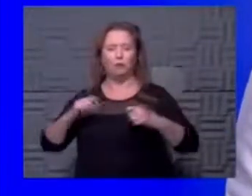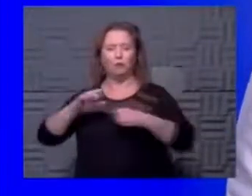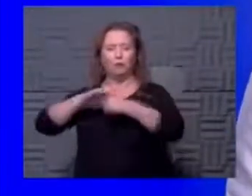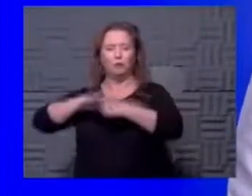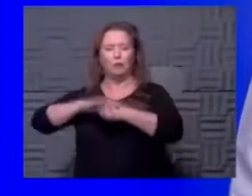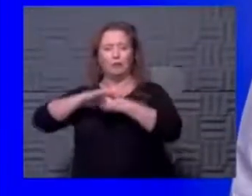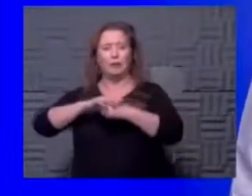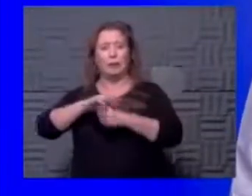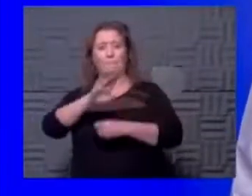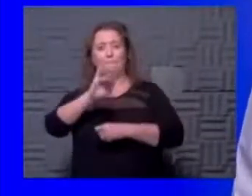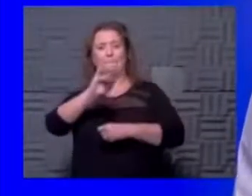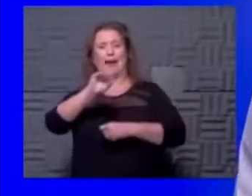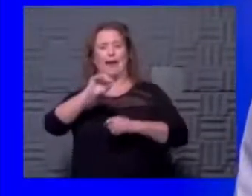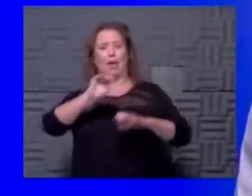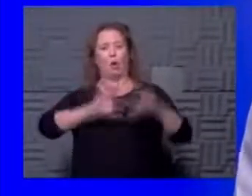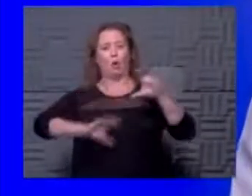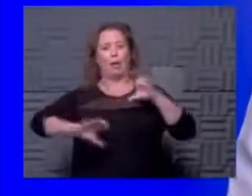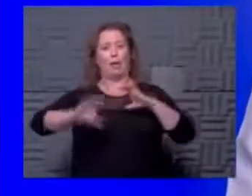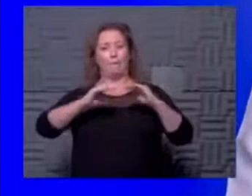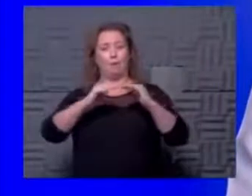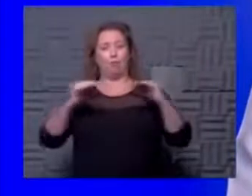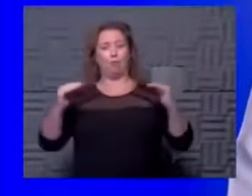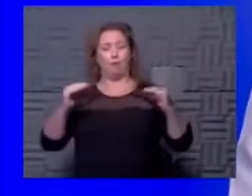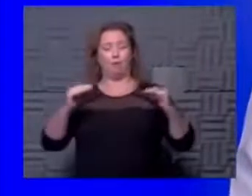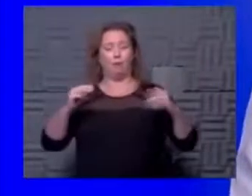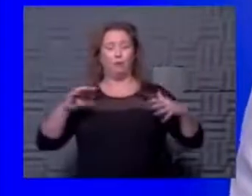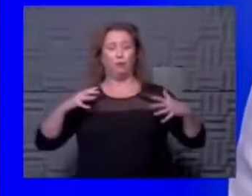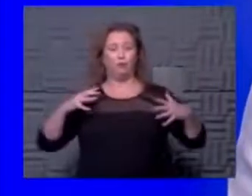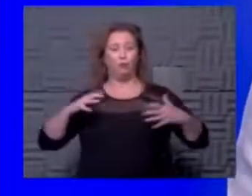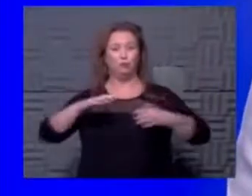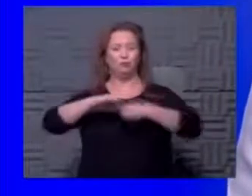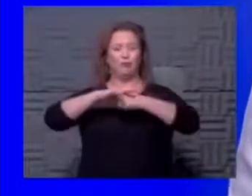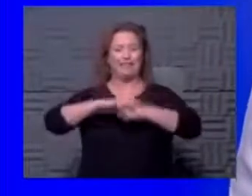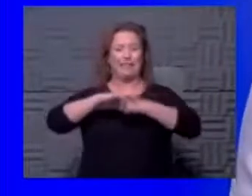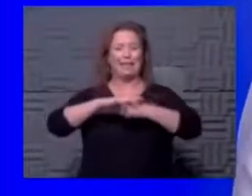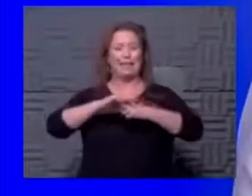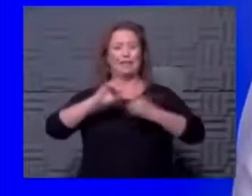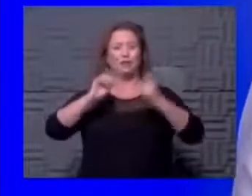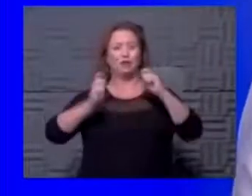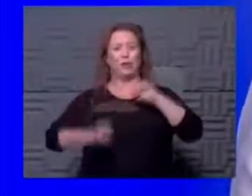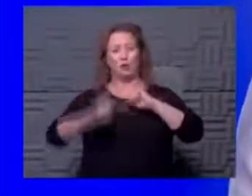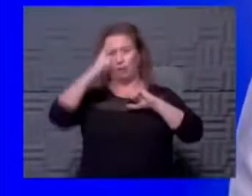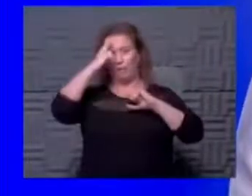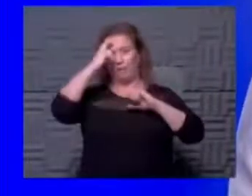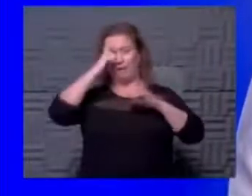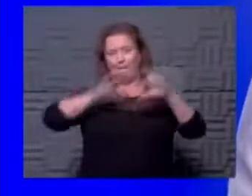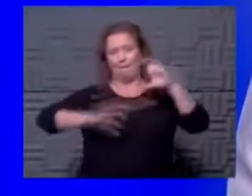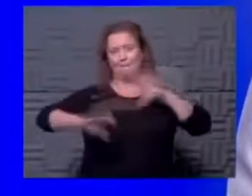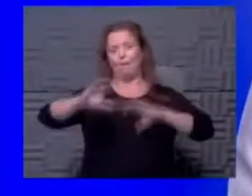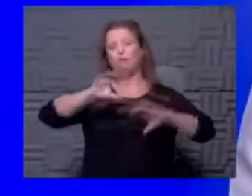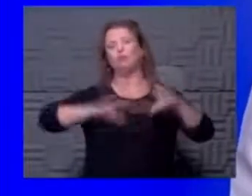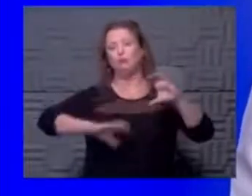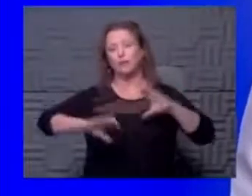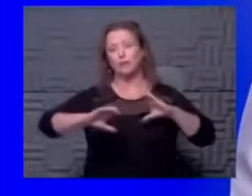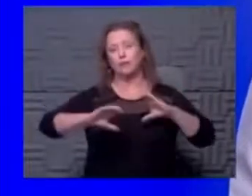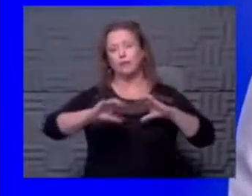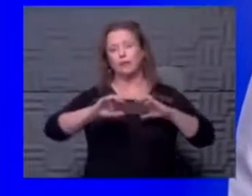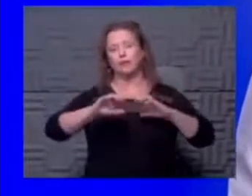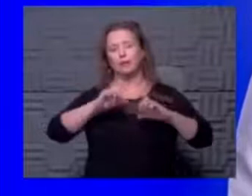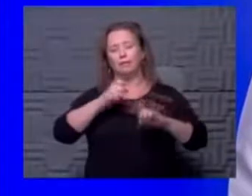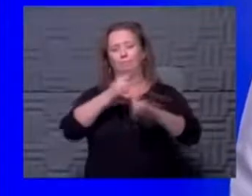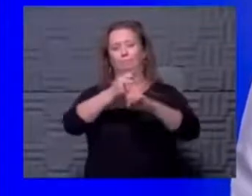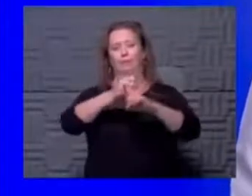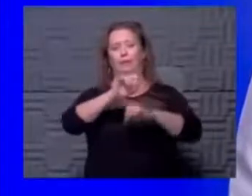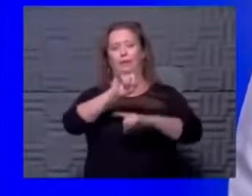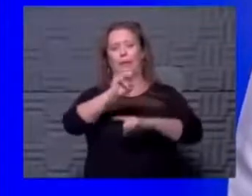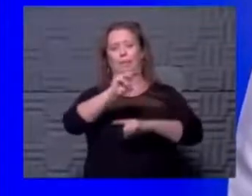a biochemical level, that can certainly have changes in different chemicals in your brain that can lead to immune dysfunction,